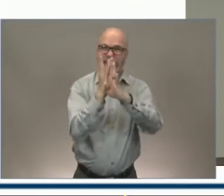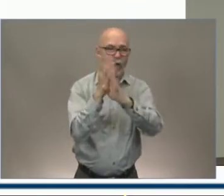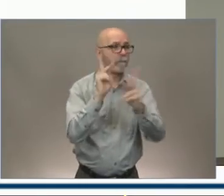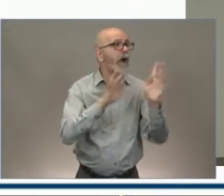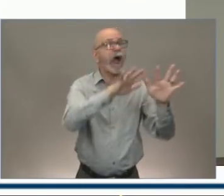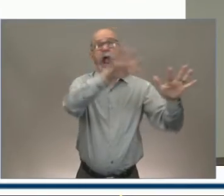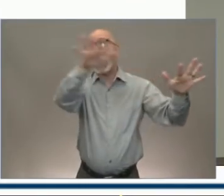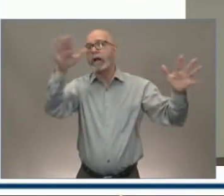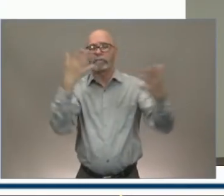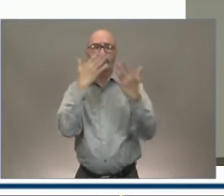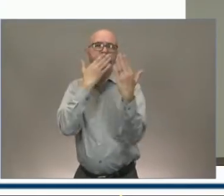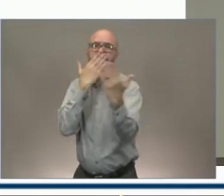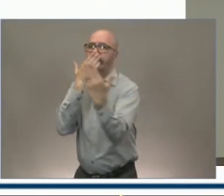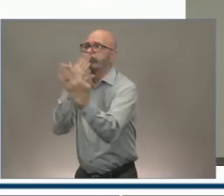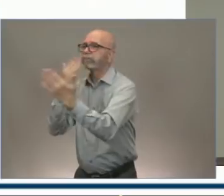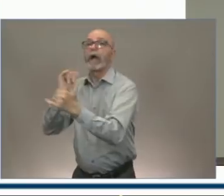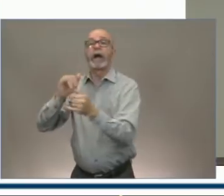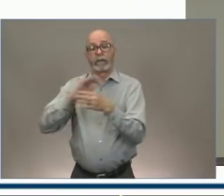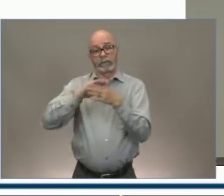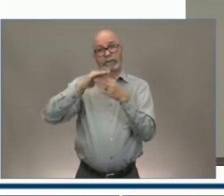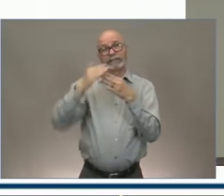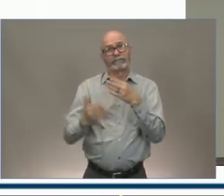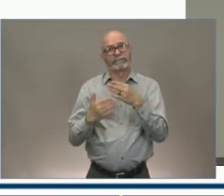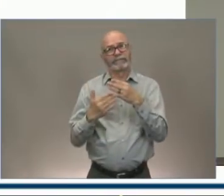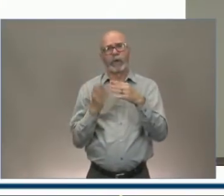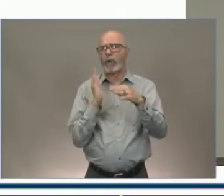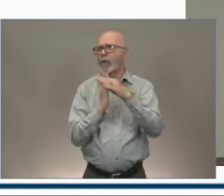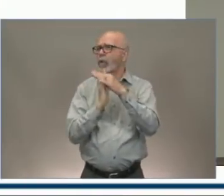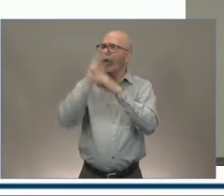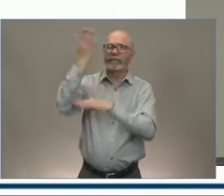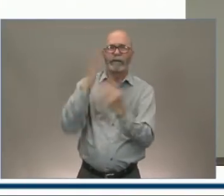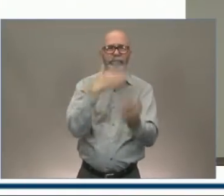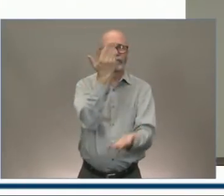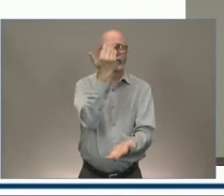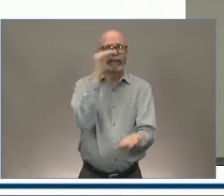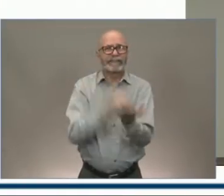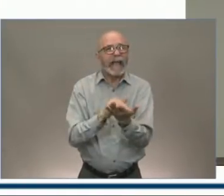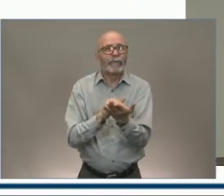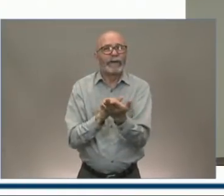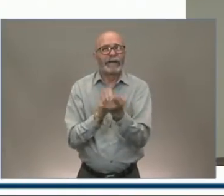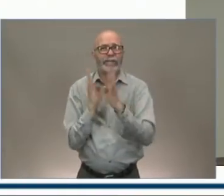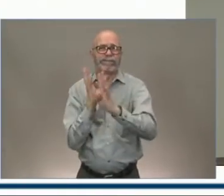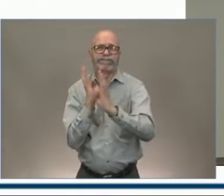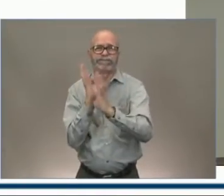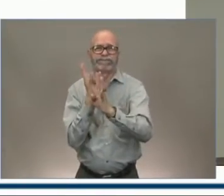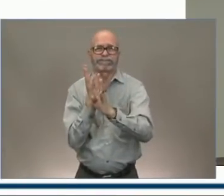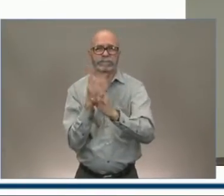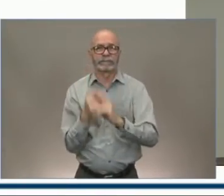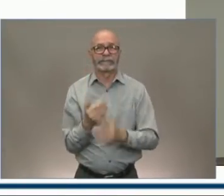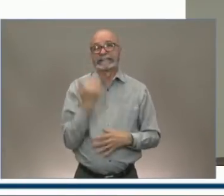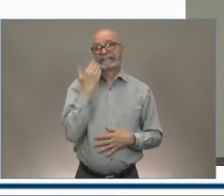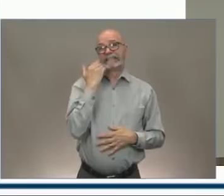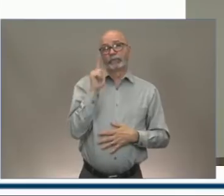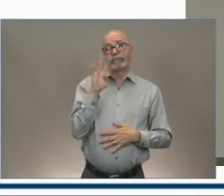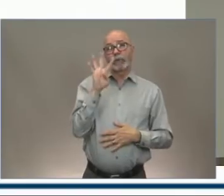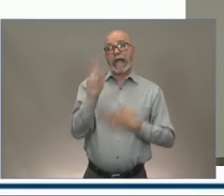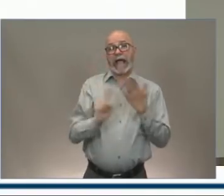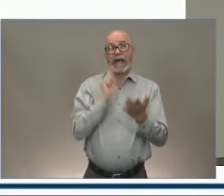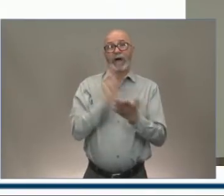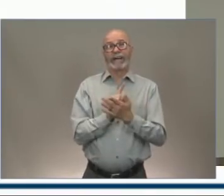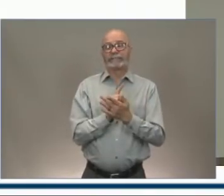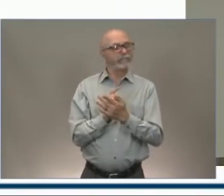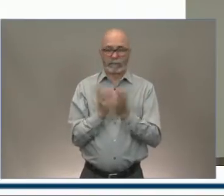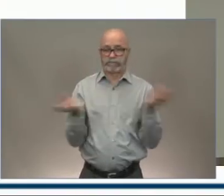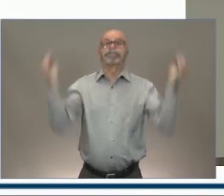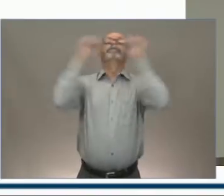the weekend, more than 15,000 people went to get tested, and there's been more in the last 24 hours. It's for a